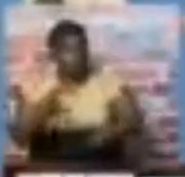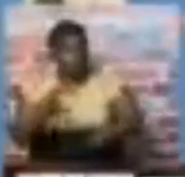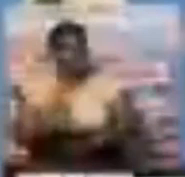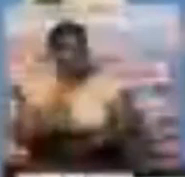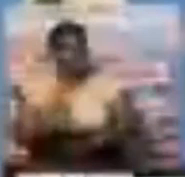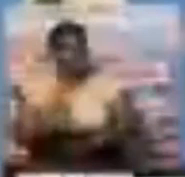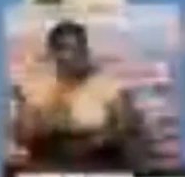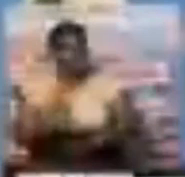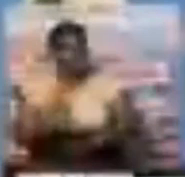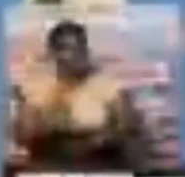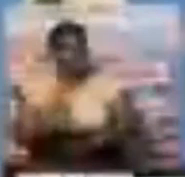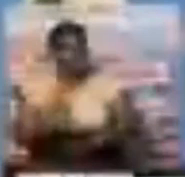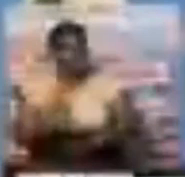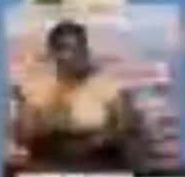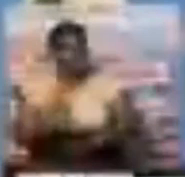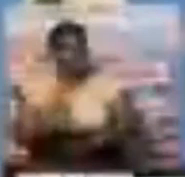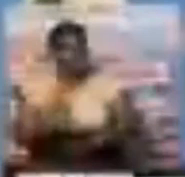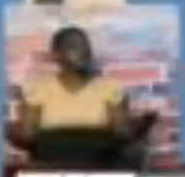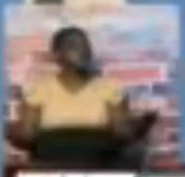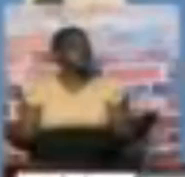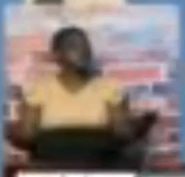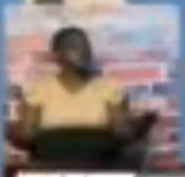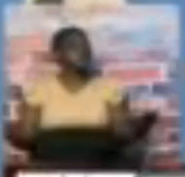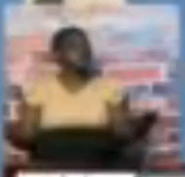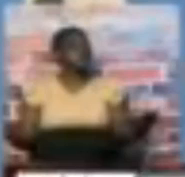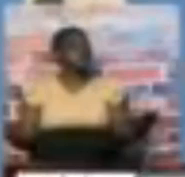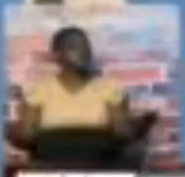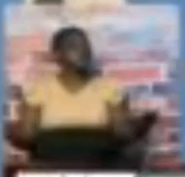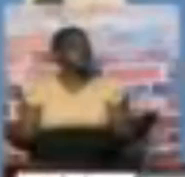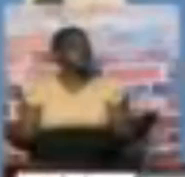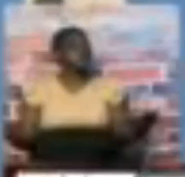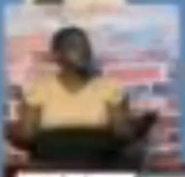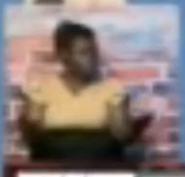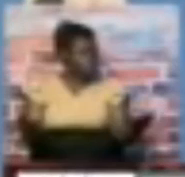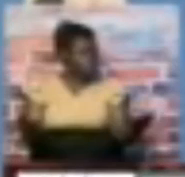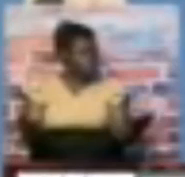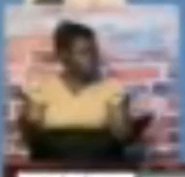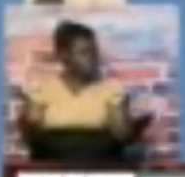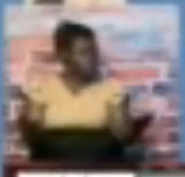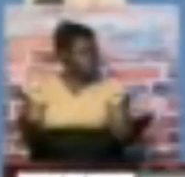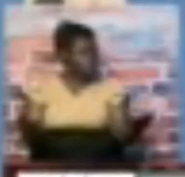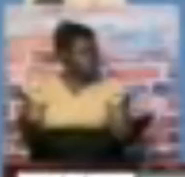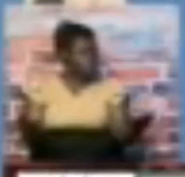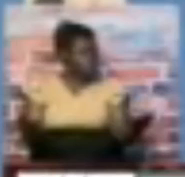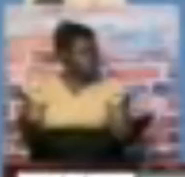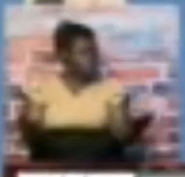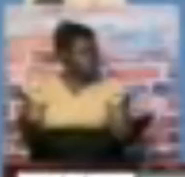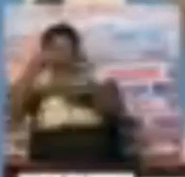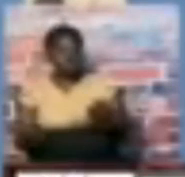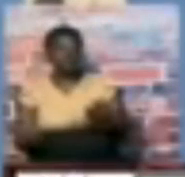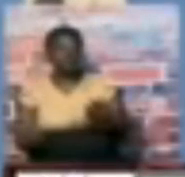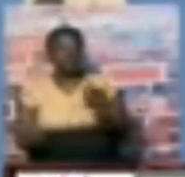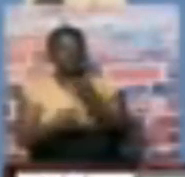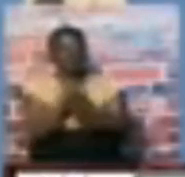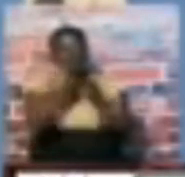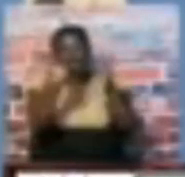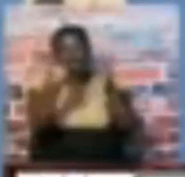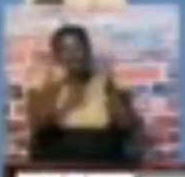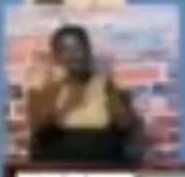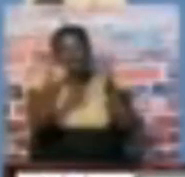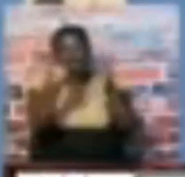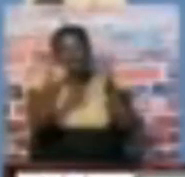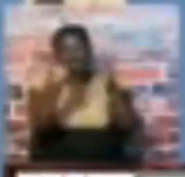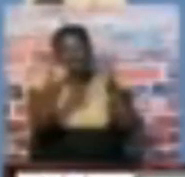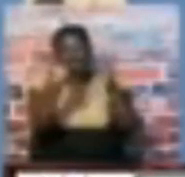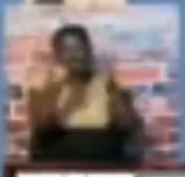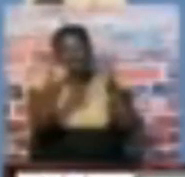He can come and hide somewhere and jump on a bus, you will not get him. So it will interfere with our